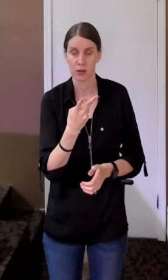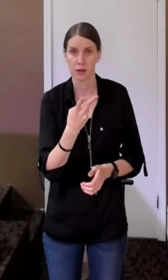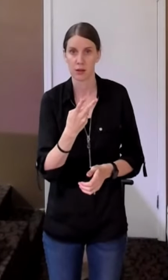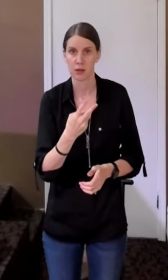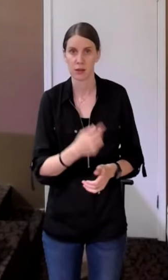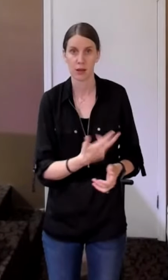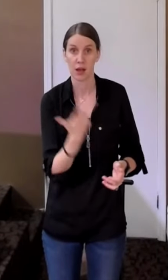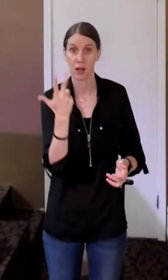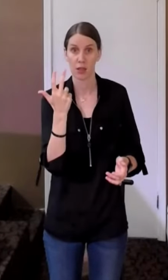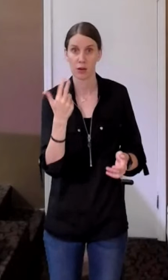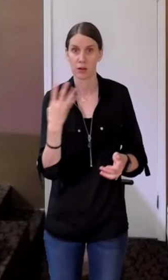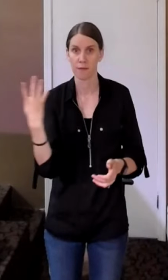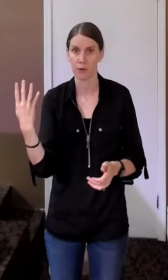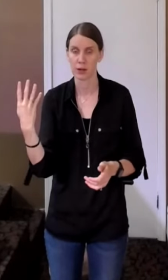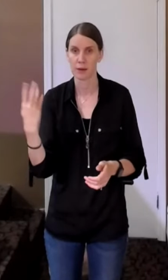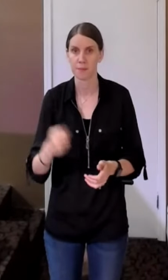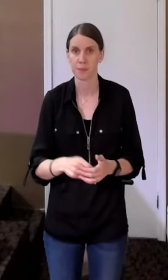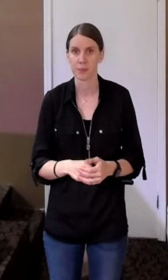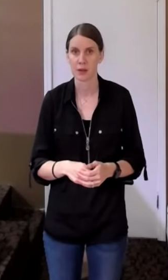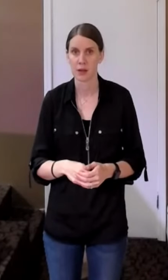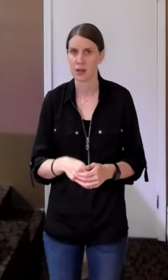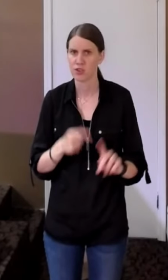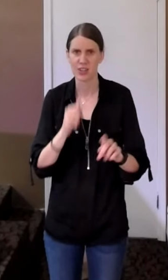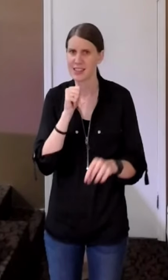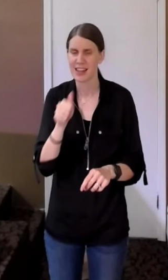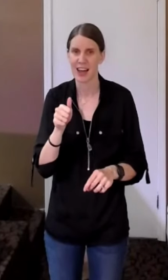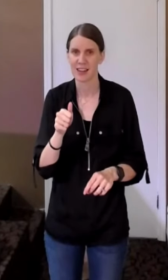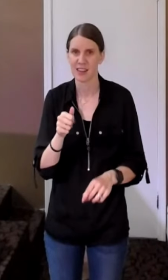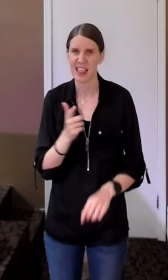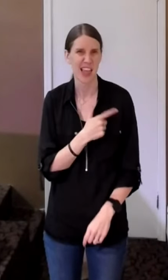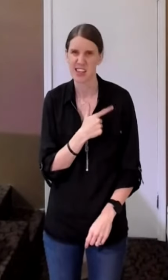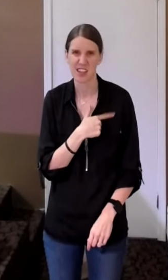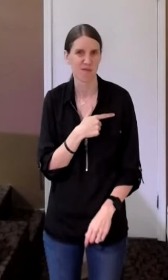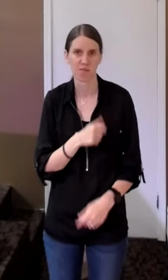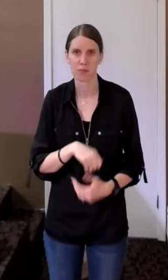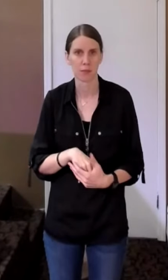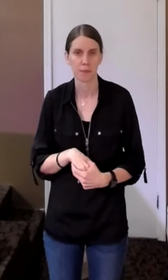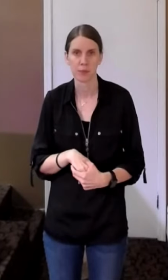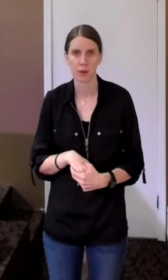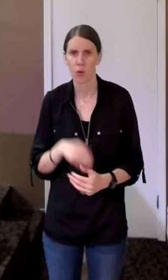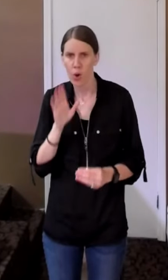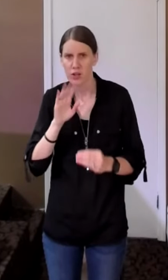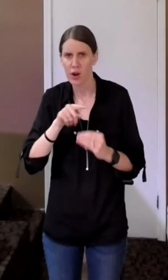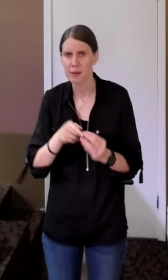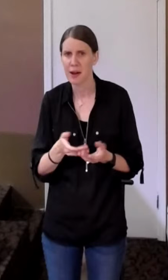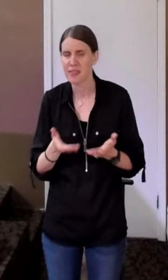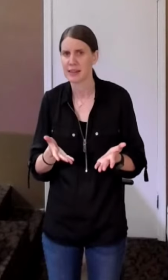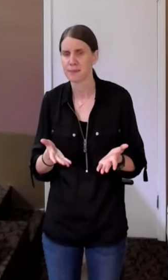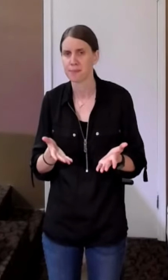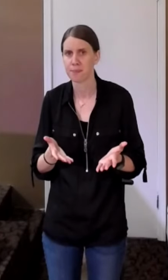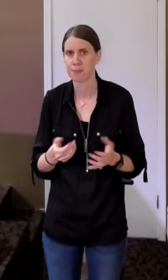to 15, it says, she's not given to idleness. You know, we're talking about things here,